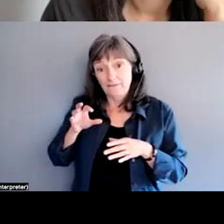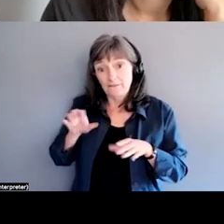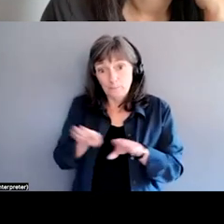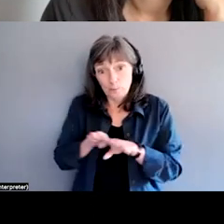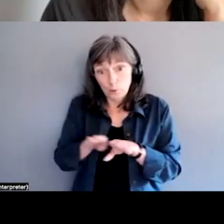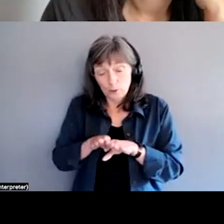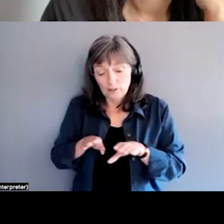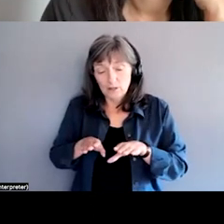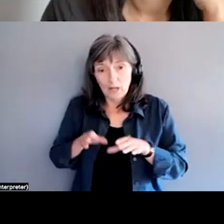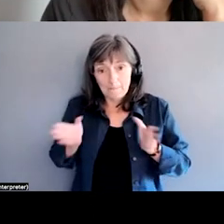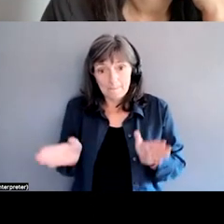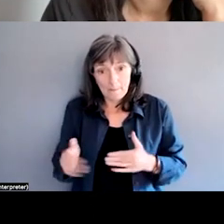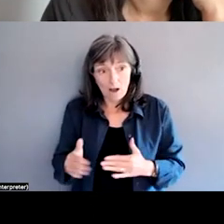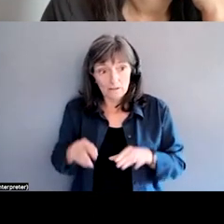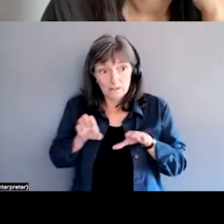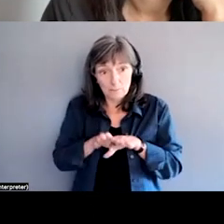Yes?